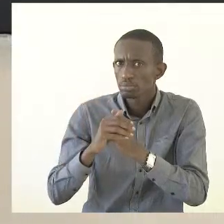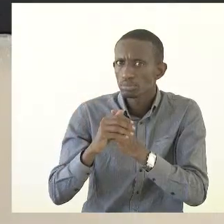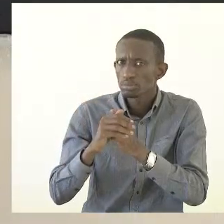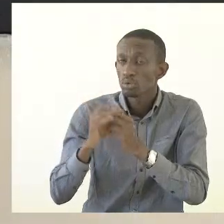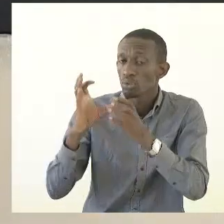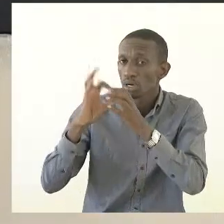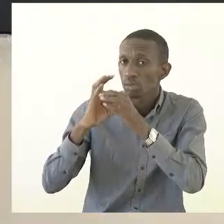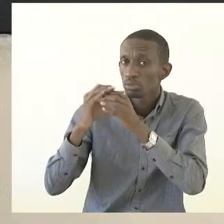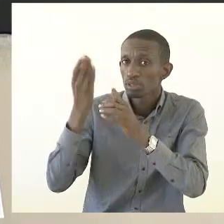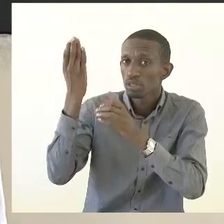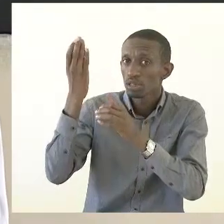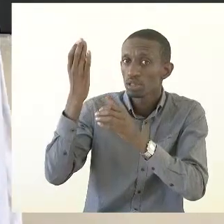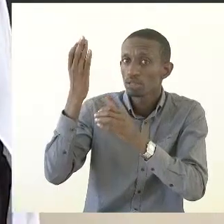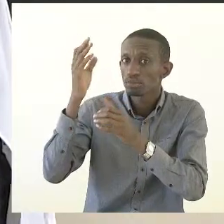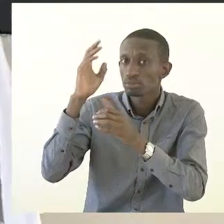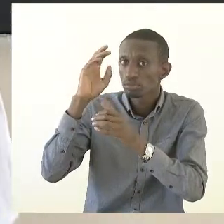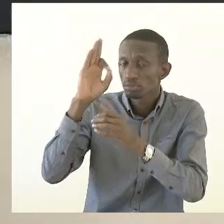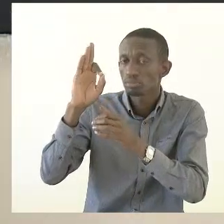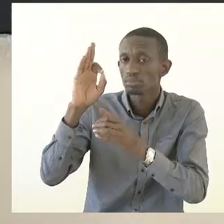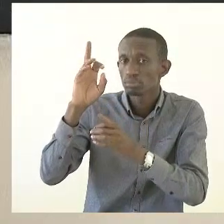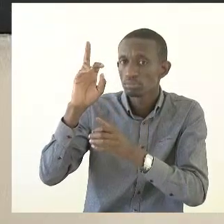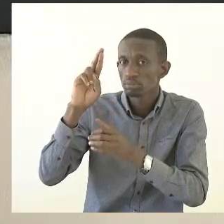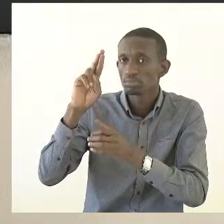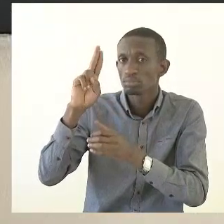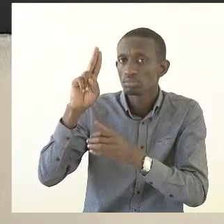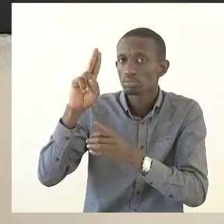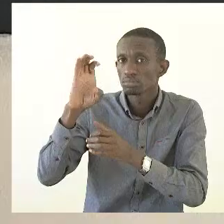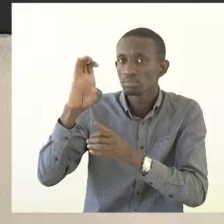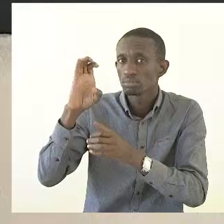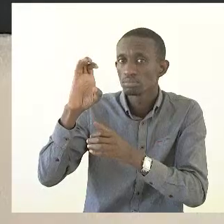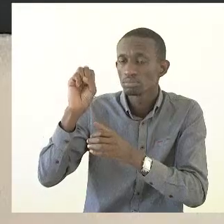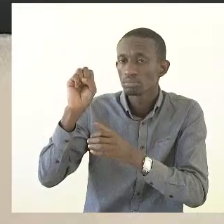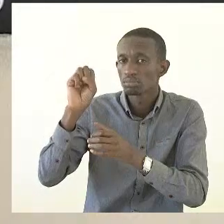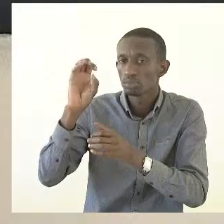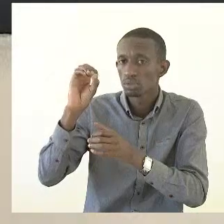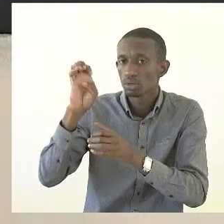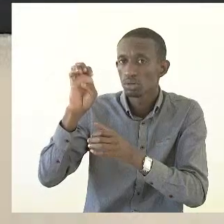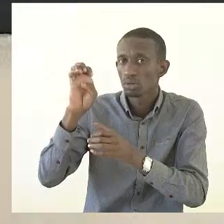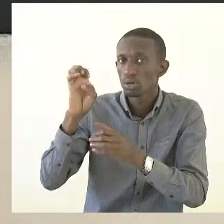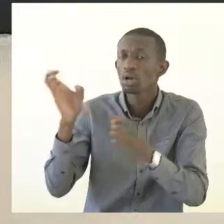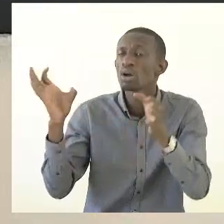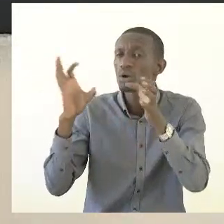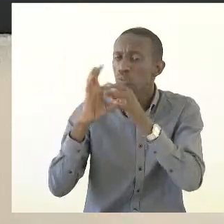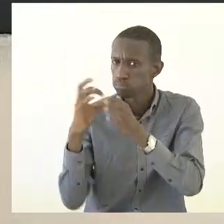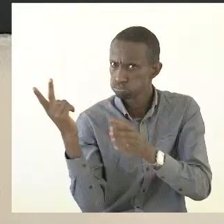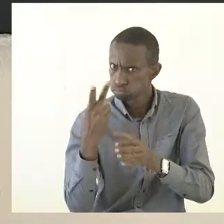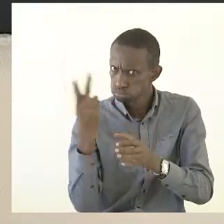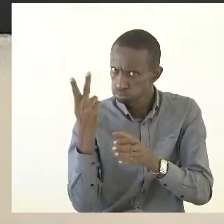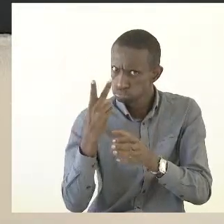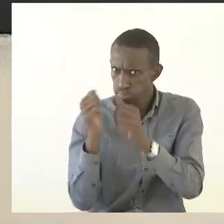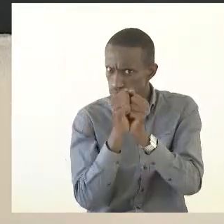These two, they will make what you call the sucrose. And they have a bond. Who can remind me the bond that